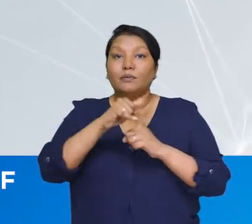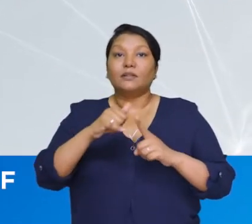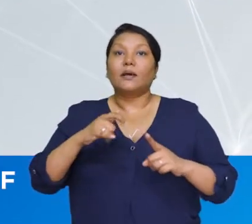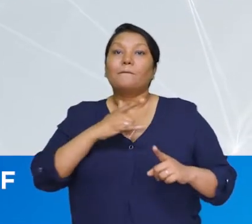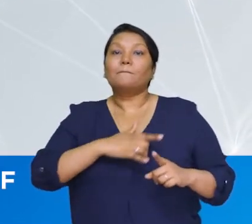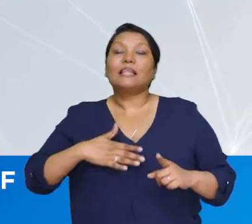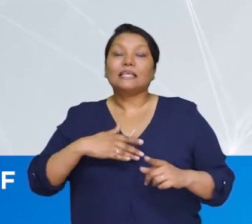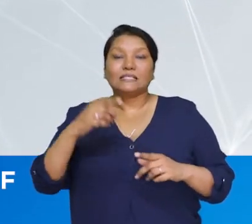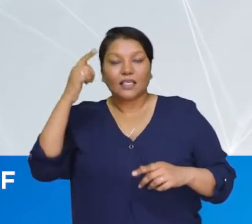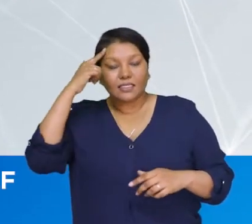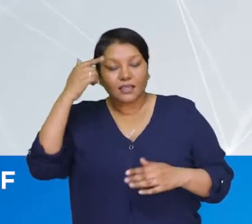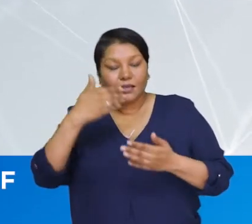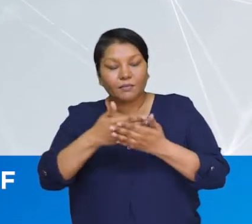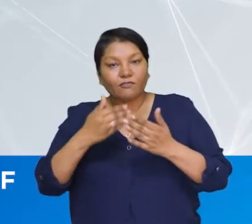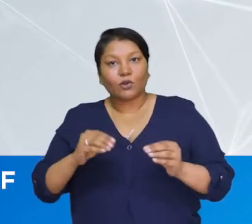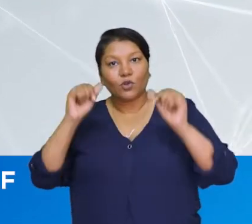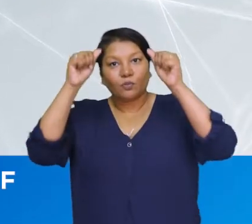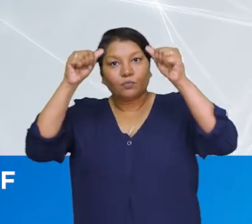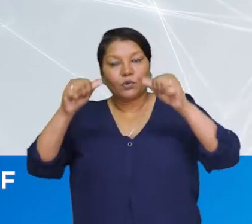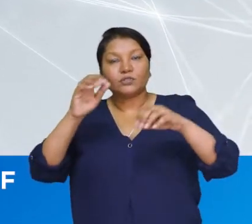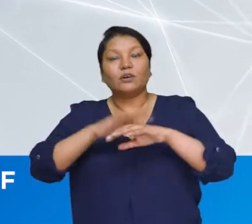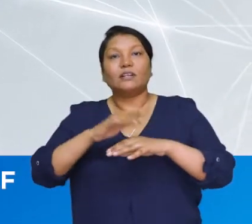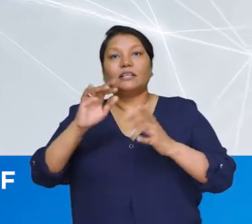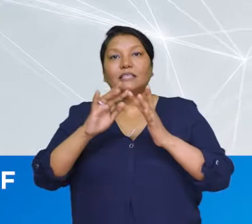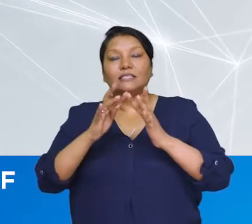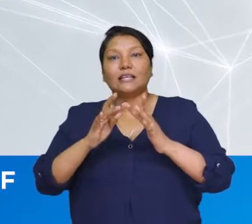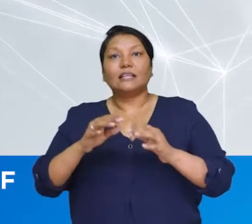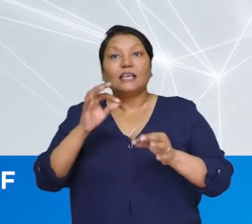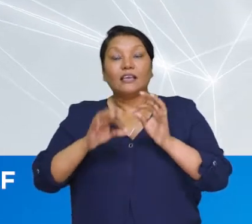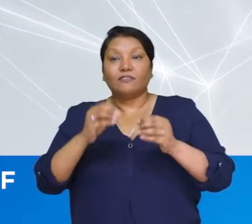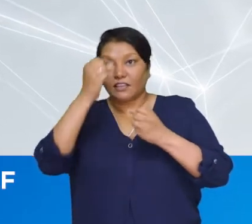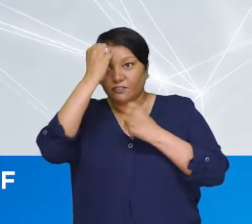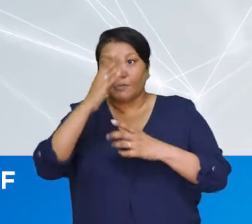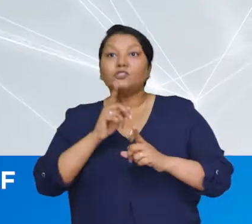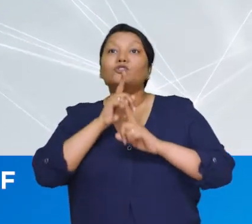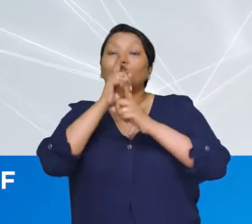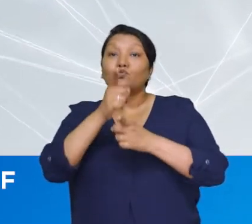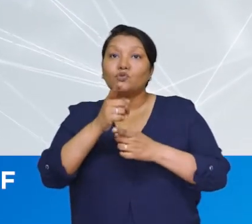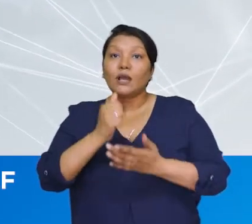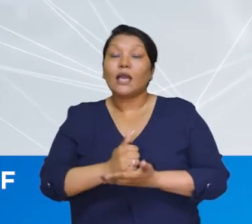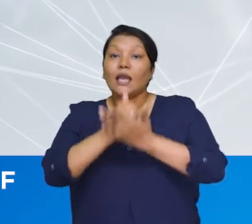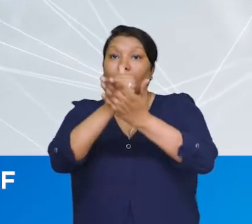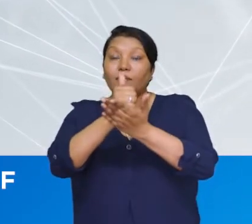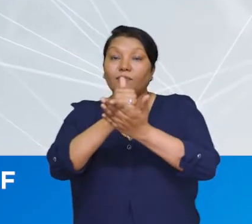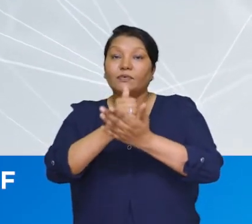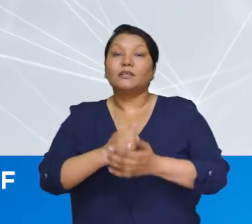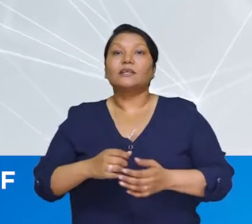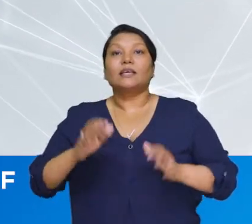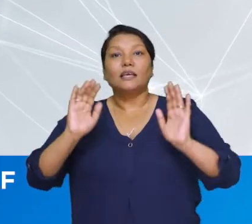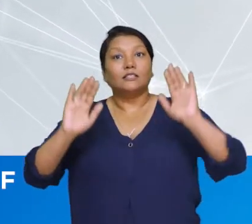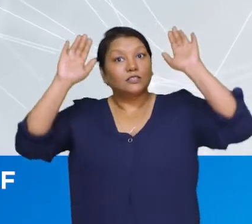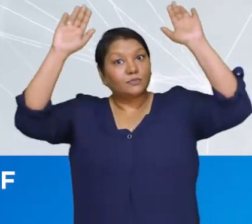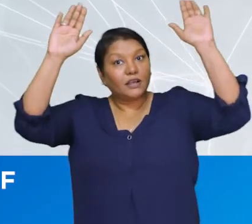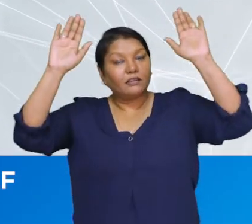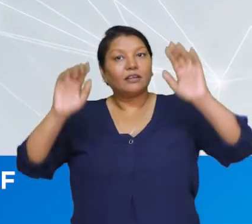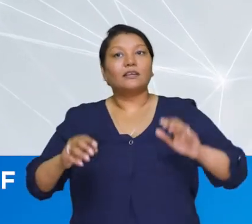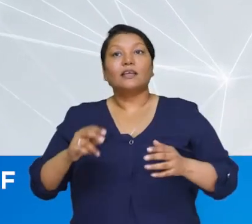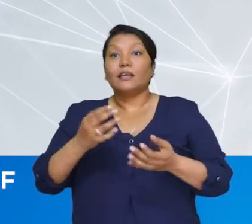activities. So please, think before you post. Is what you have to say true,